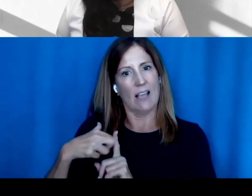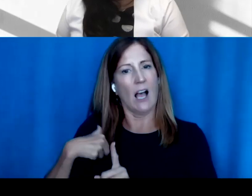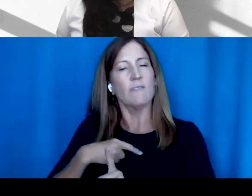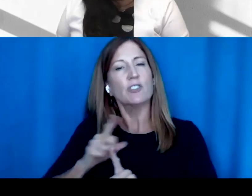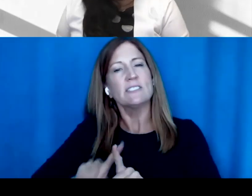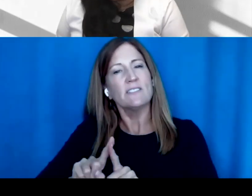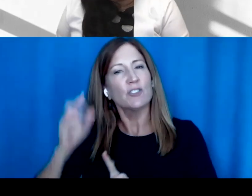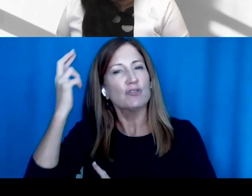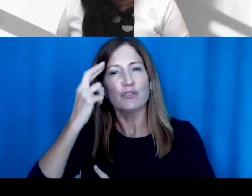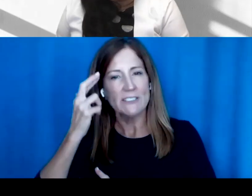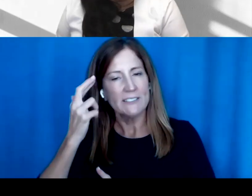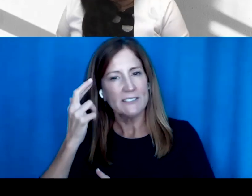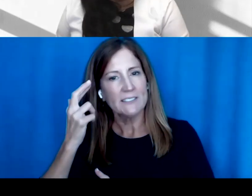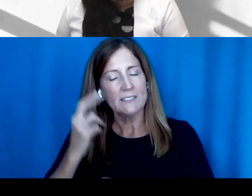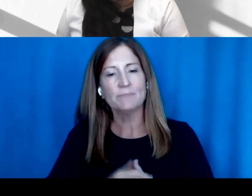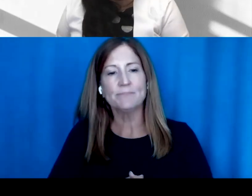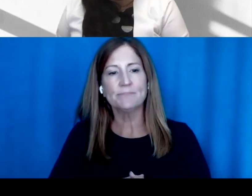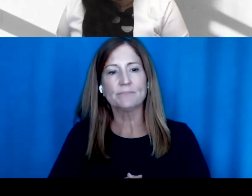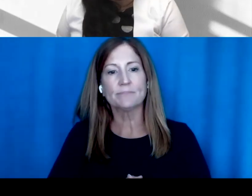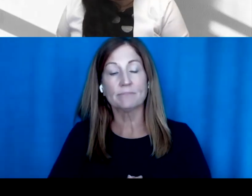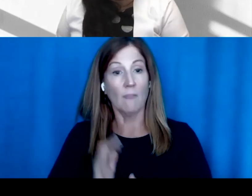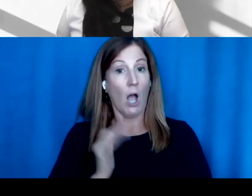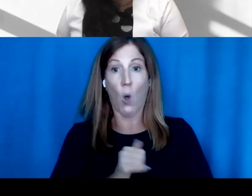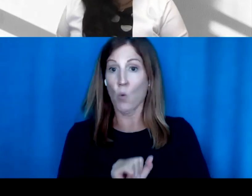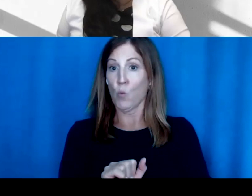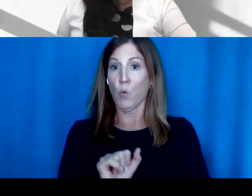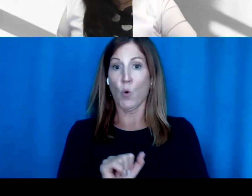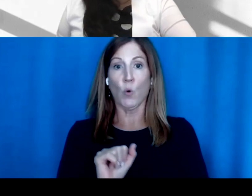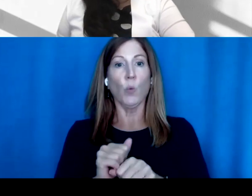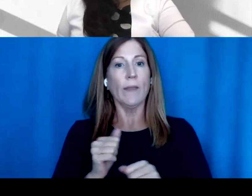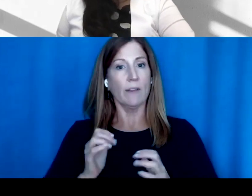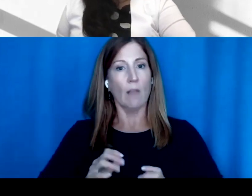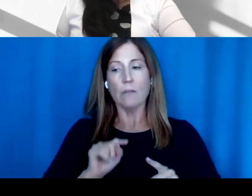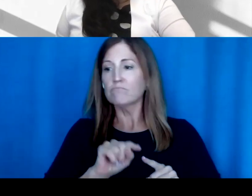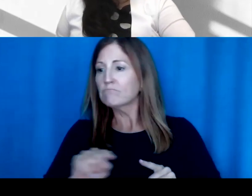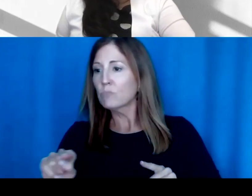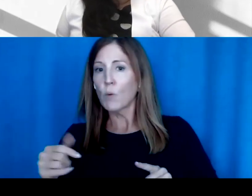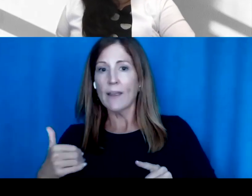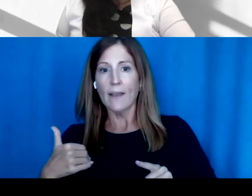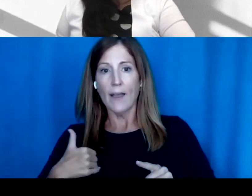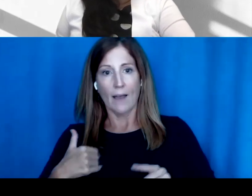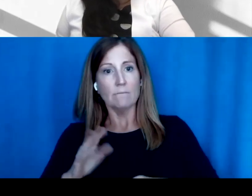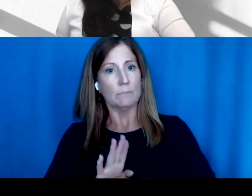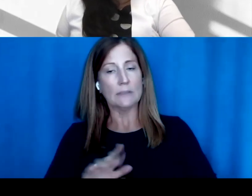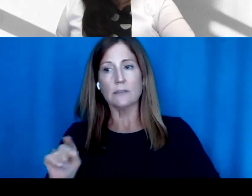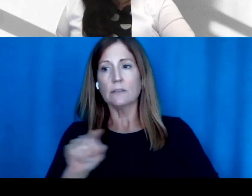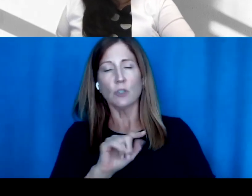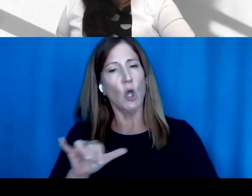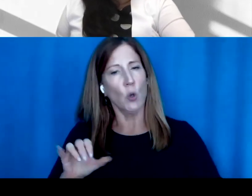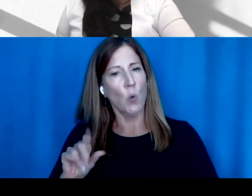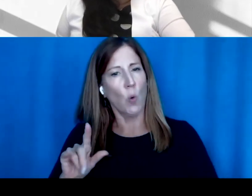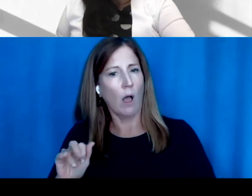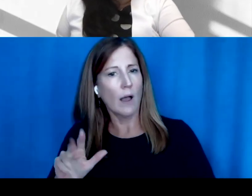You know, just in our work with the clients that we have, you know, Yolanda and I have met